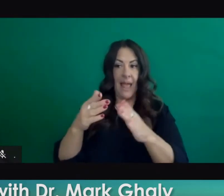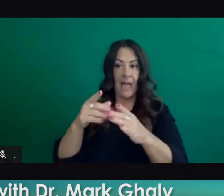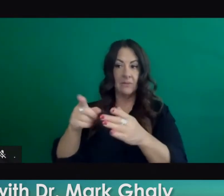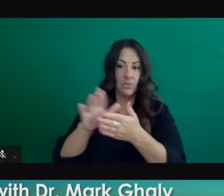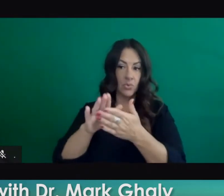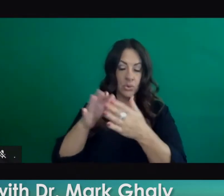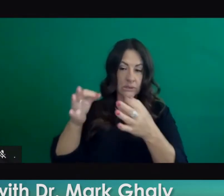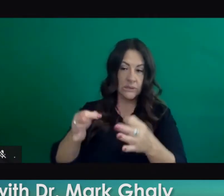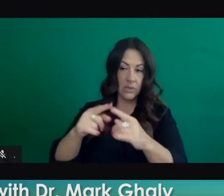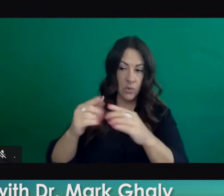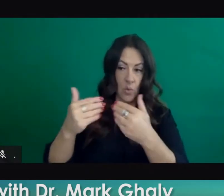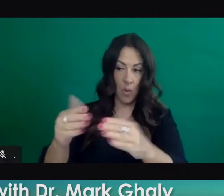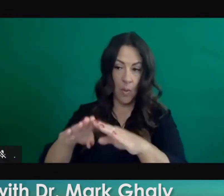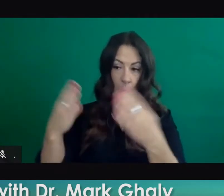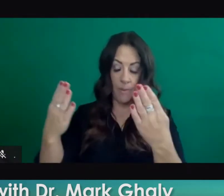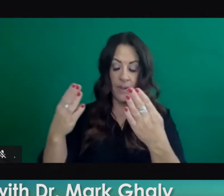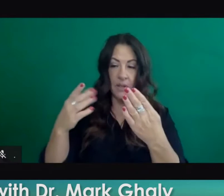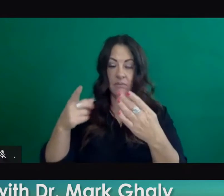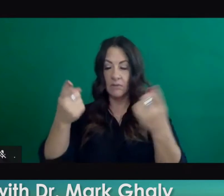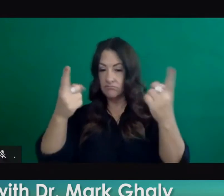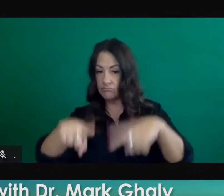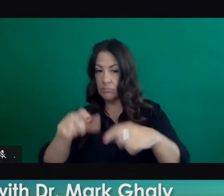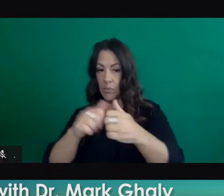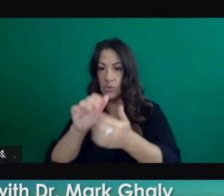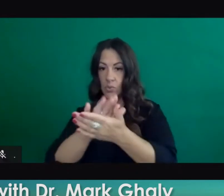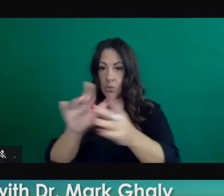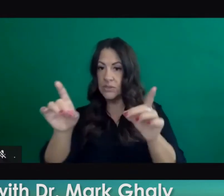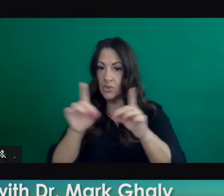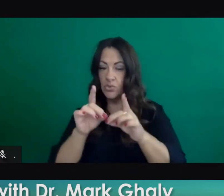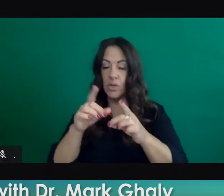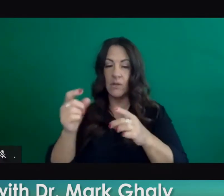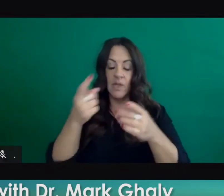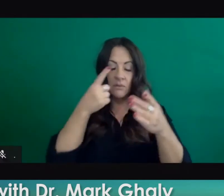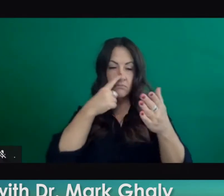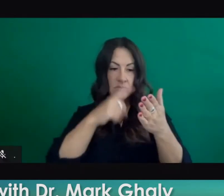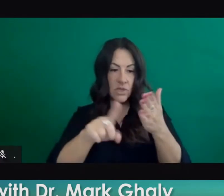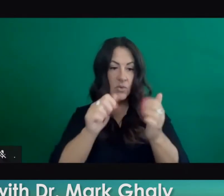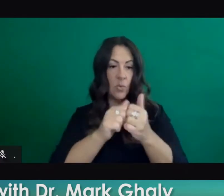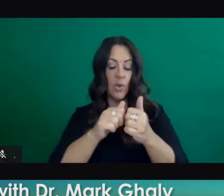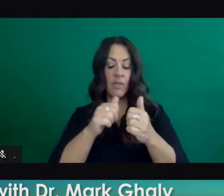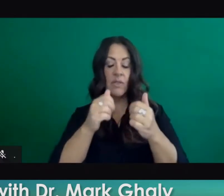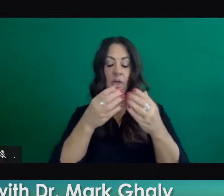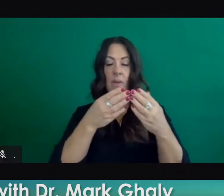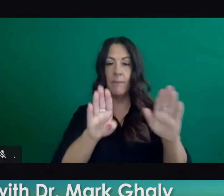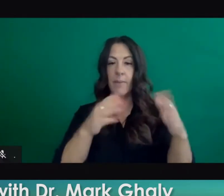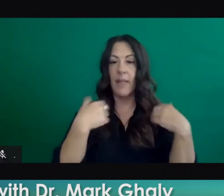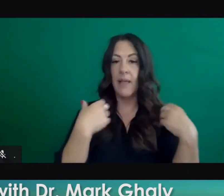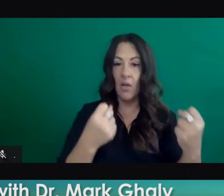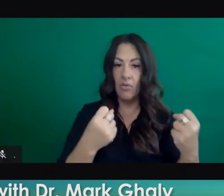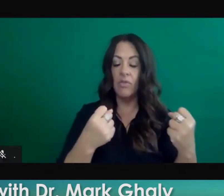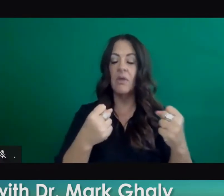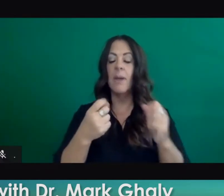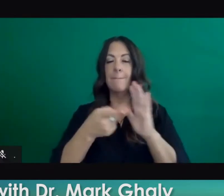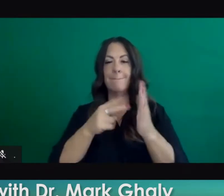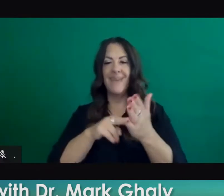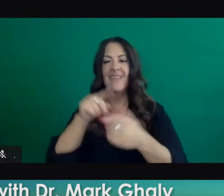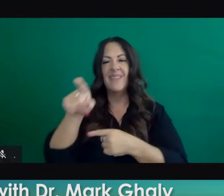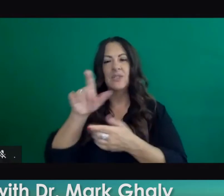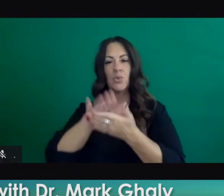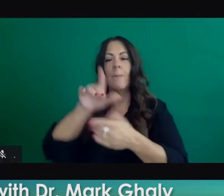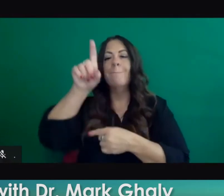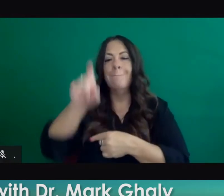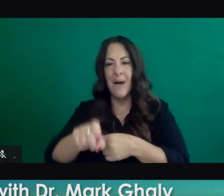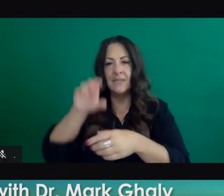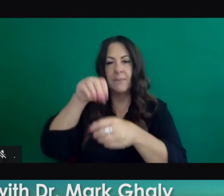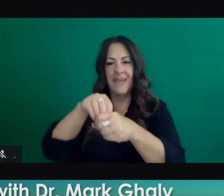reopen with their district, the partners, the health partners, and other community partners, you must be in the red tier for at least